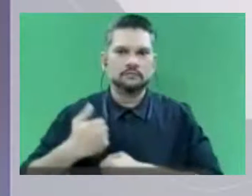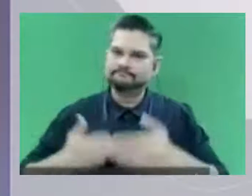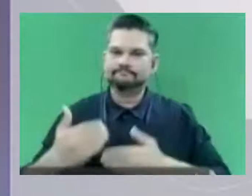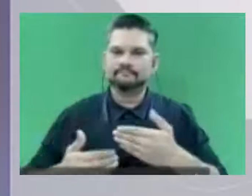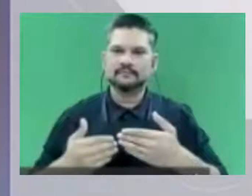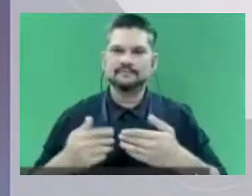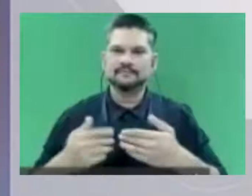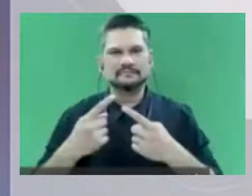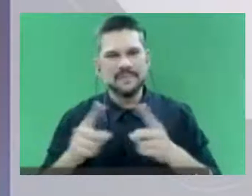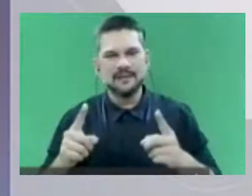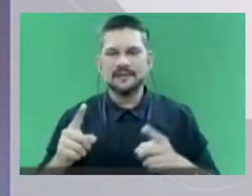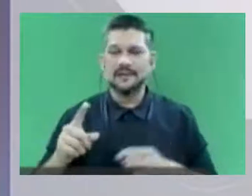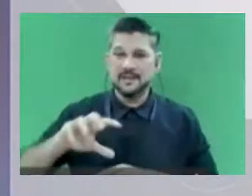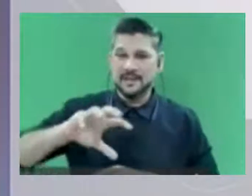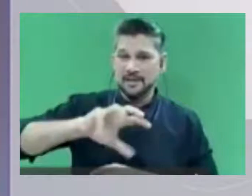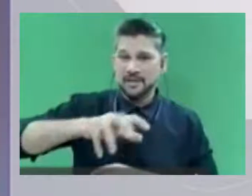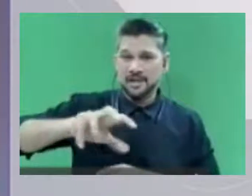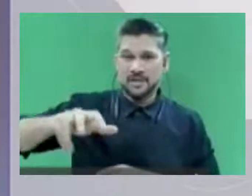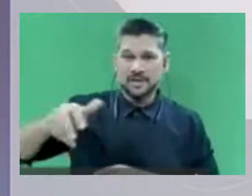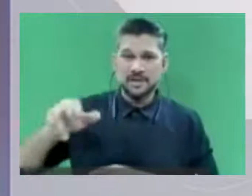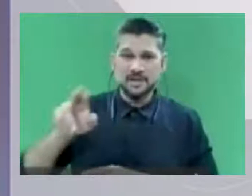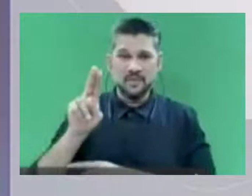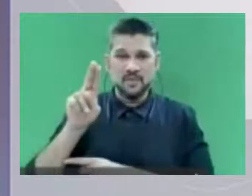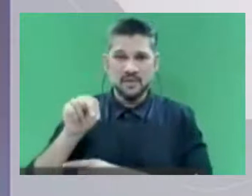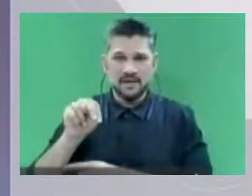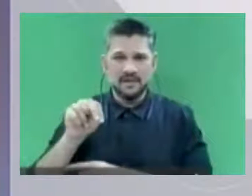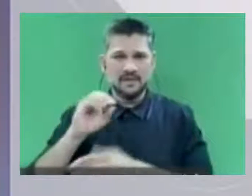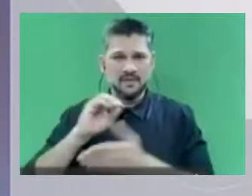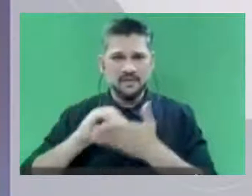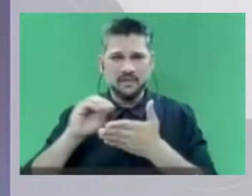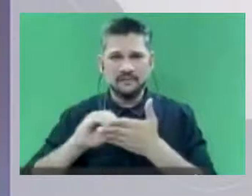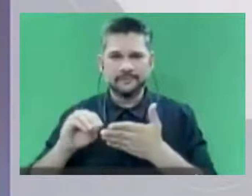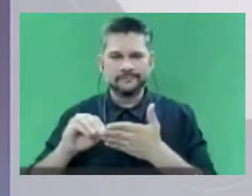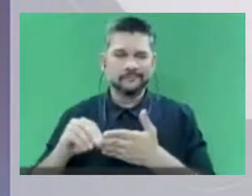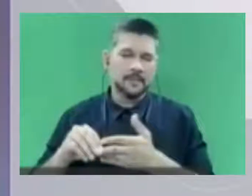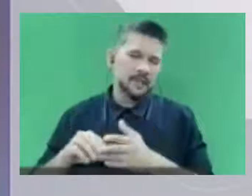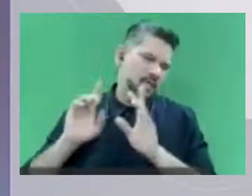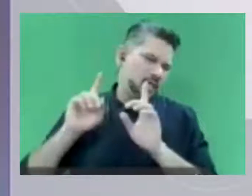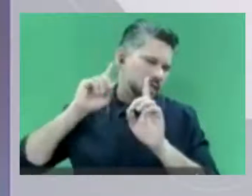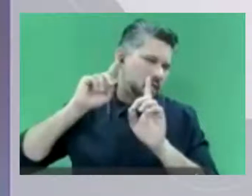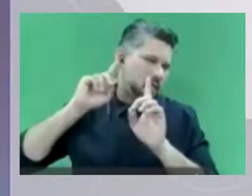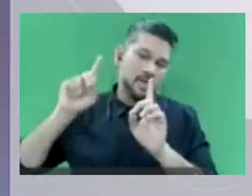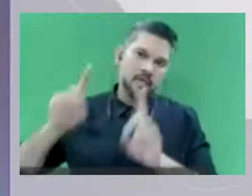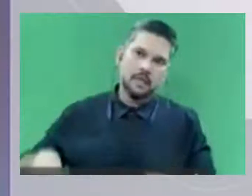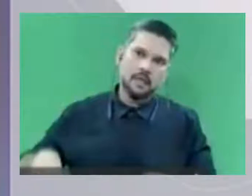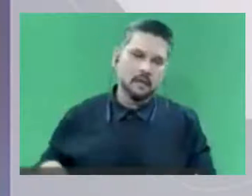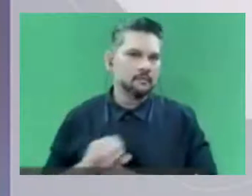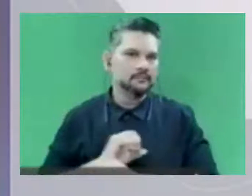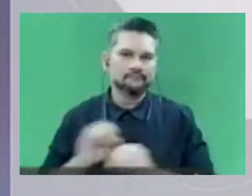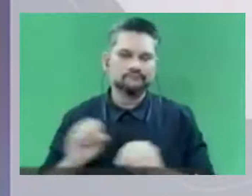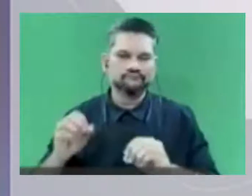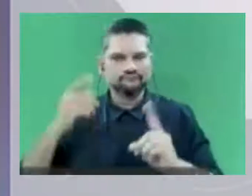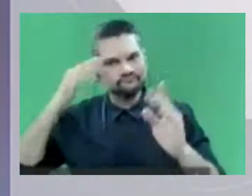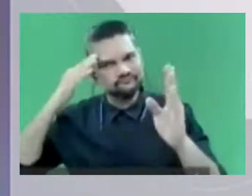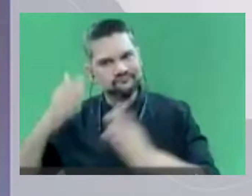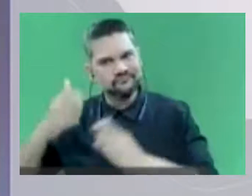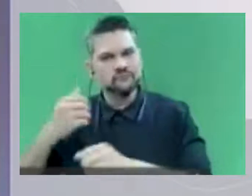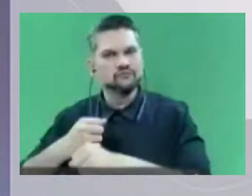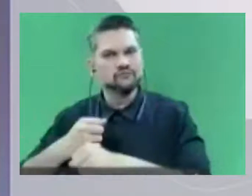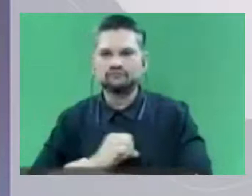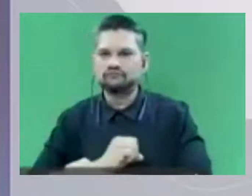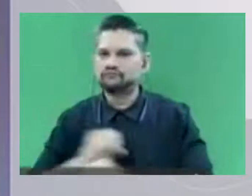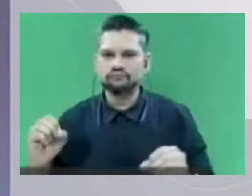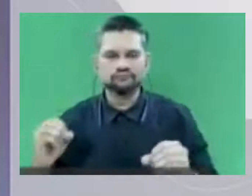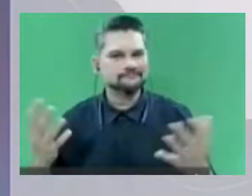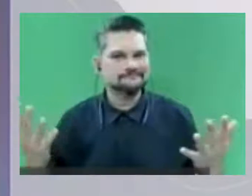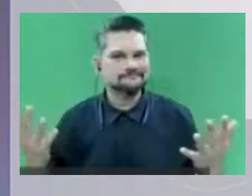level UN agencies are not that much responsible. They are even not bothering the disability inclusion issues in a highest manner. And